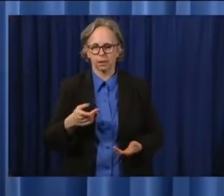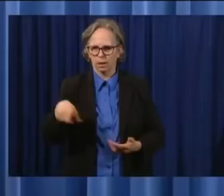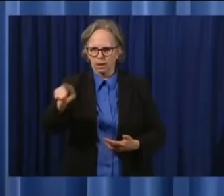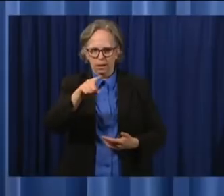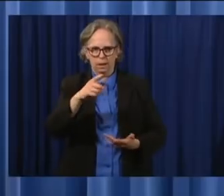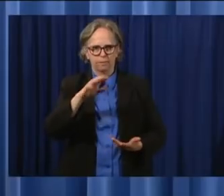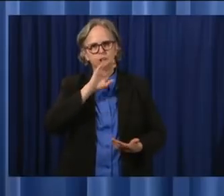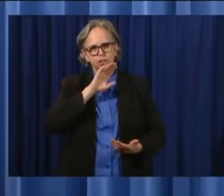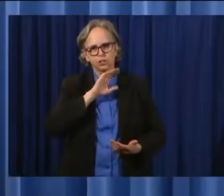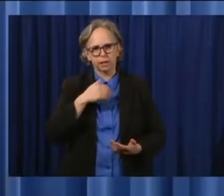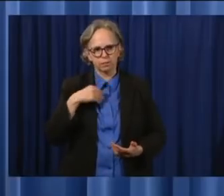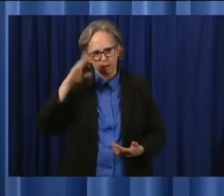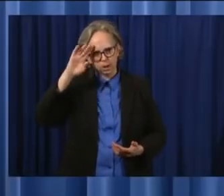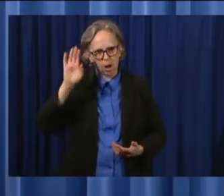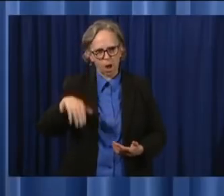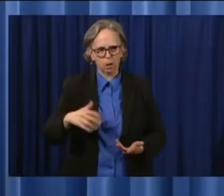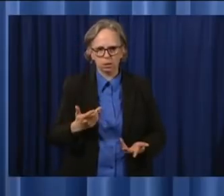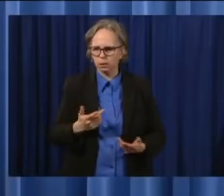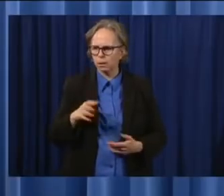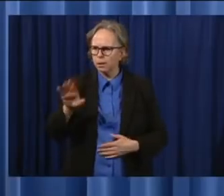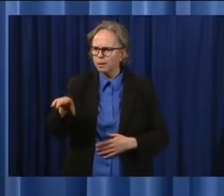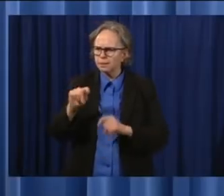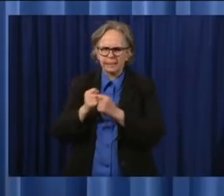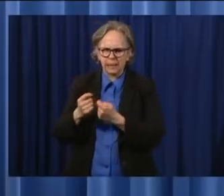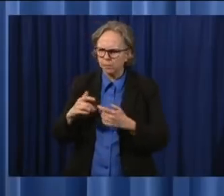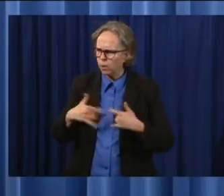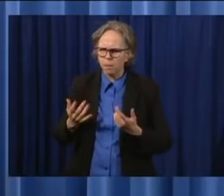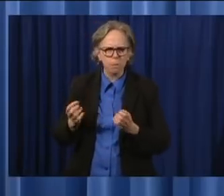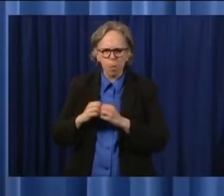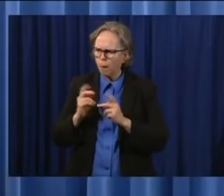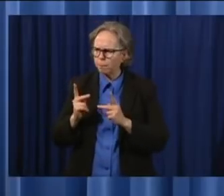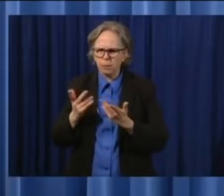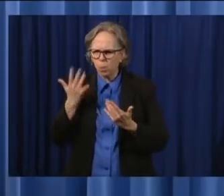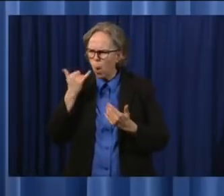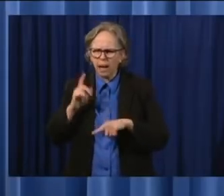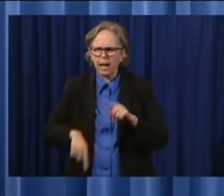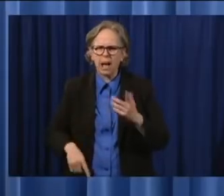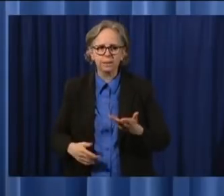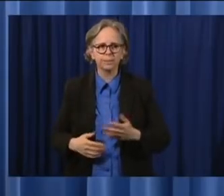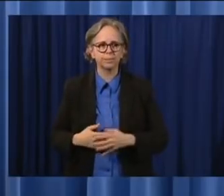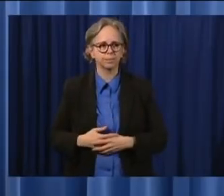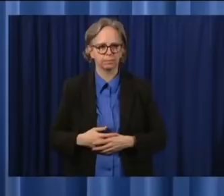team. They spent all weekend continuing to work on this.